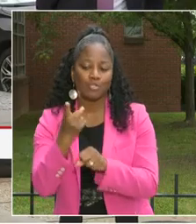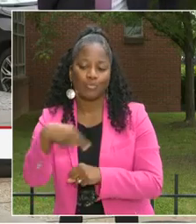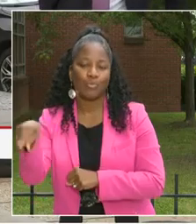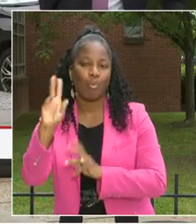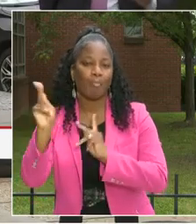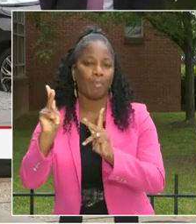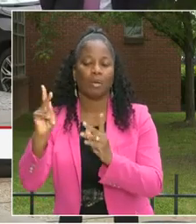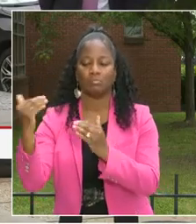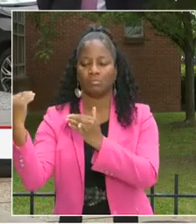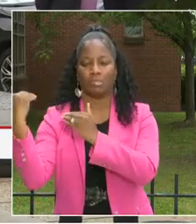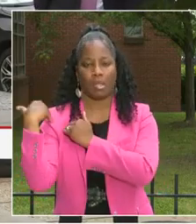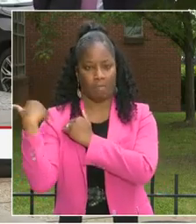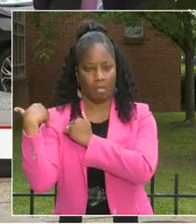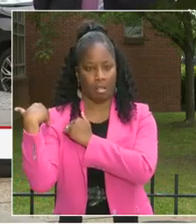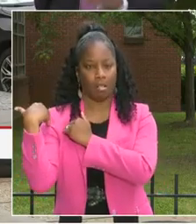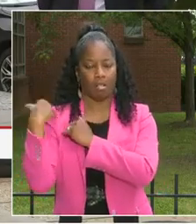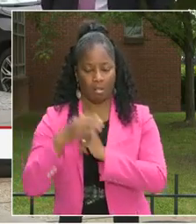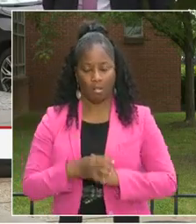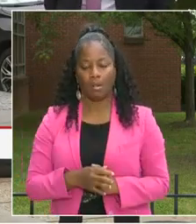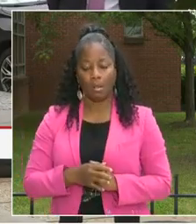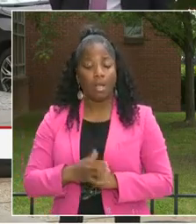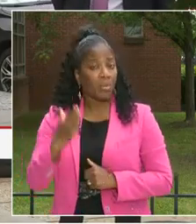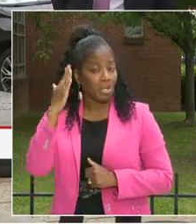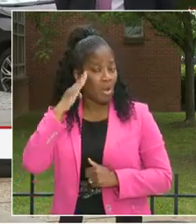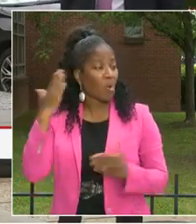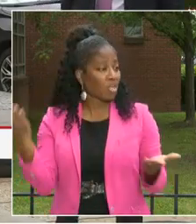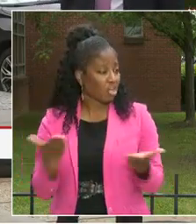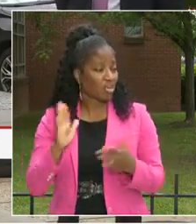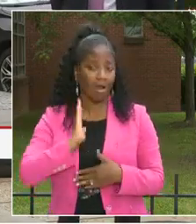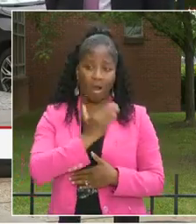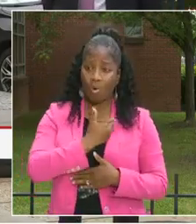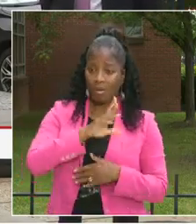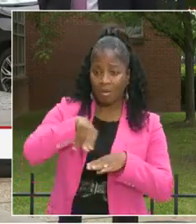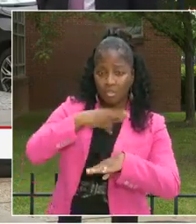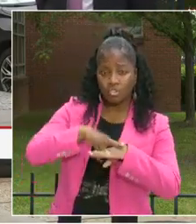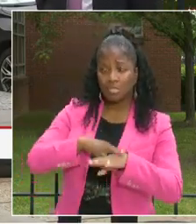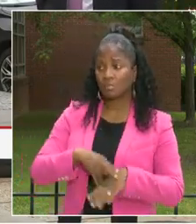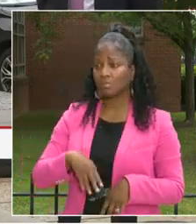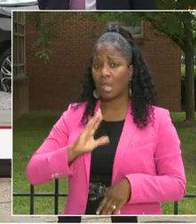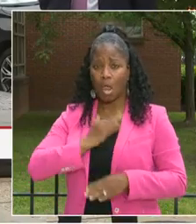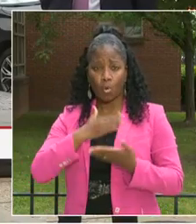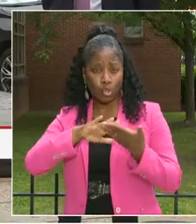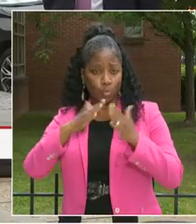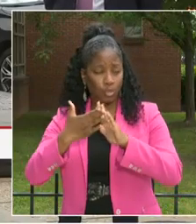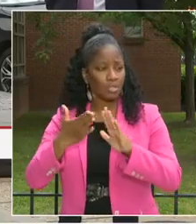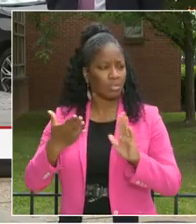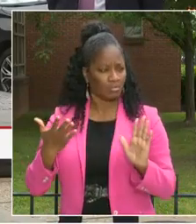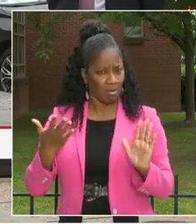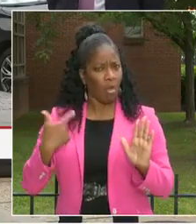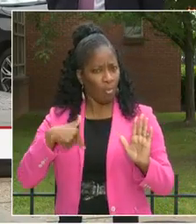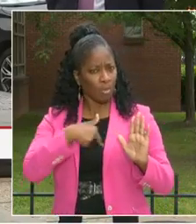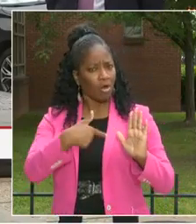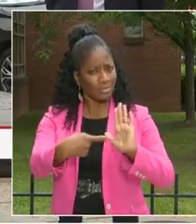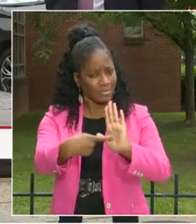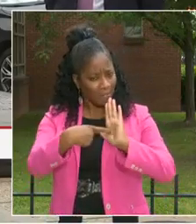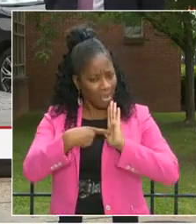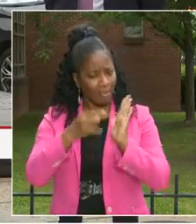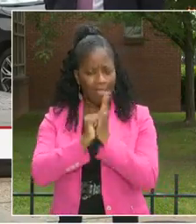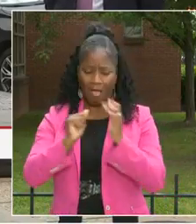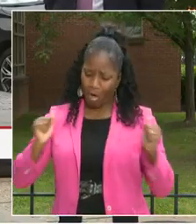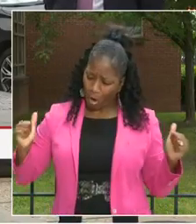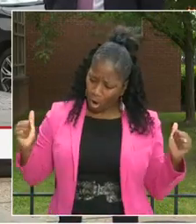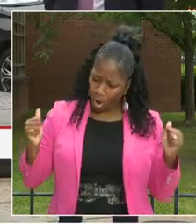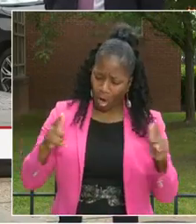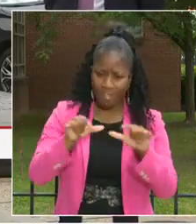accountable. We know that in our nation, our community, we are demanding that all of